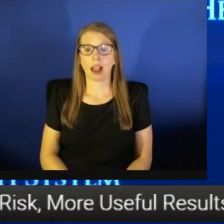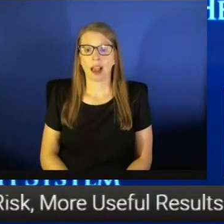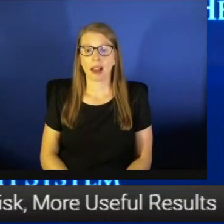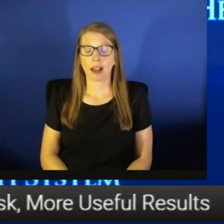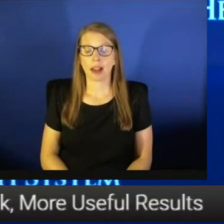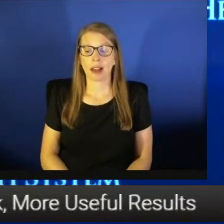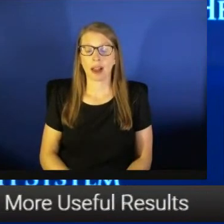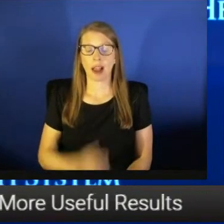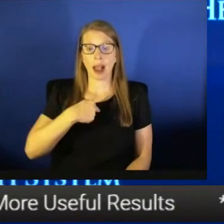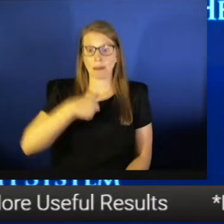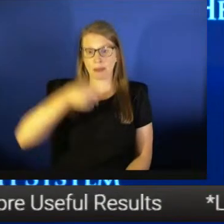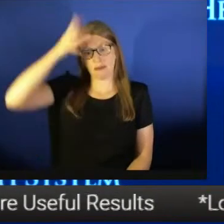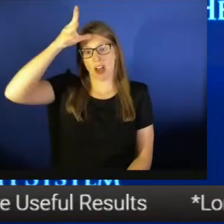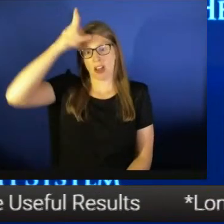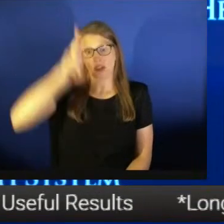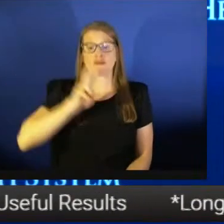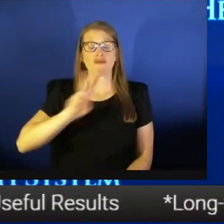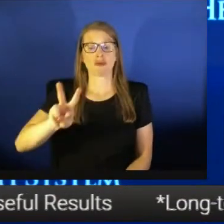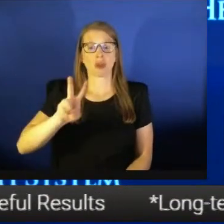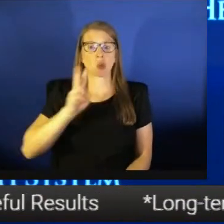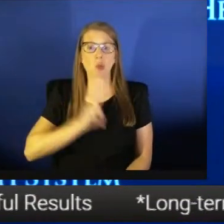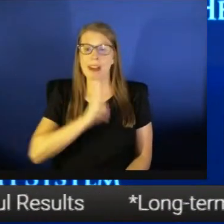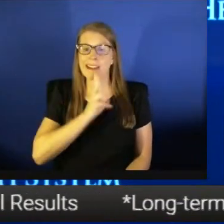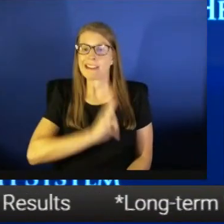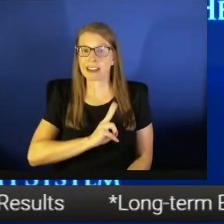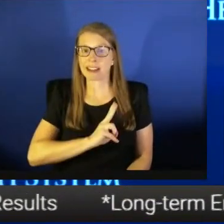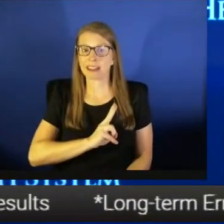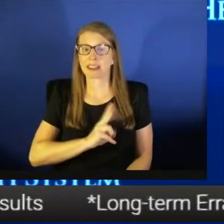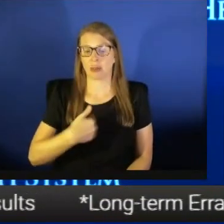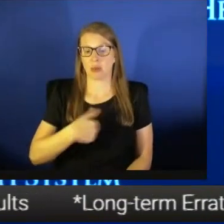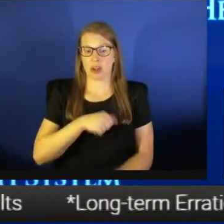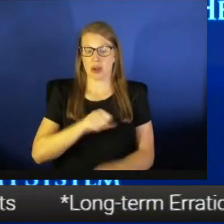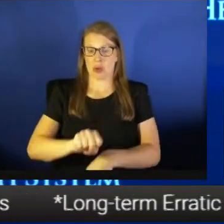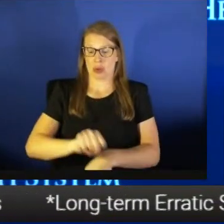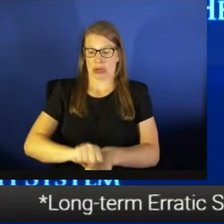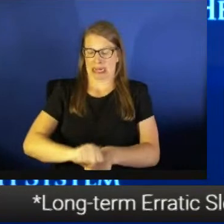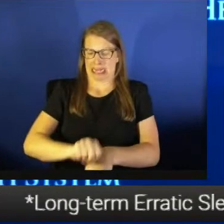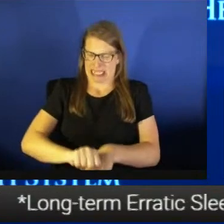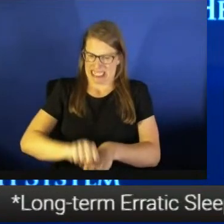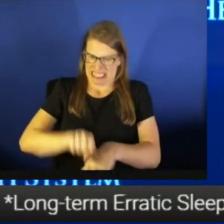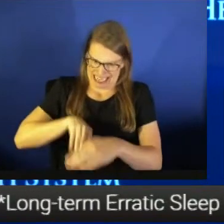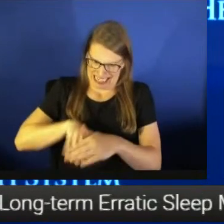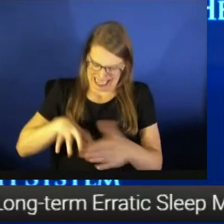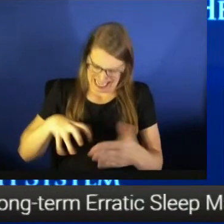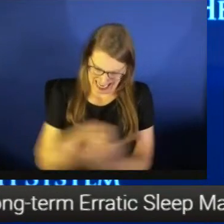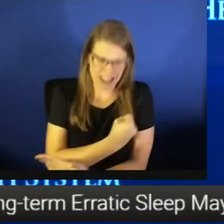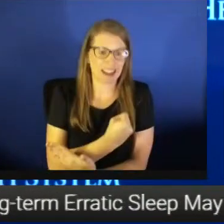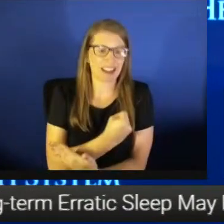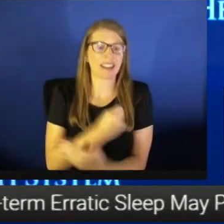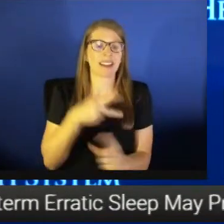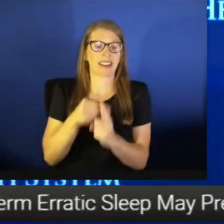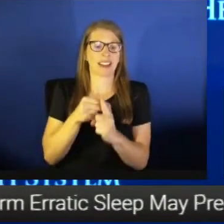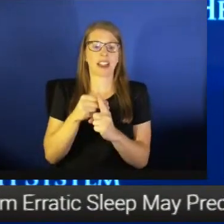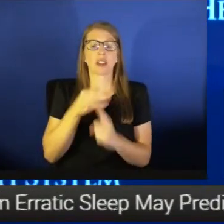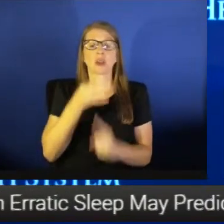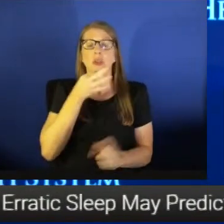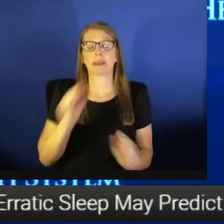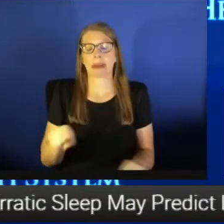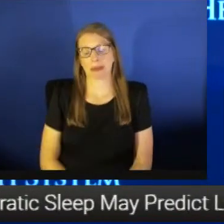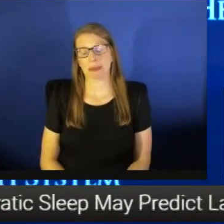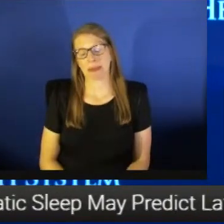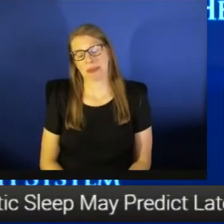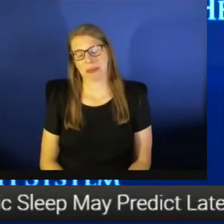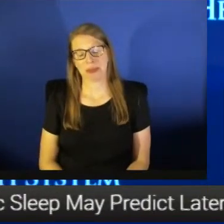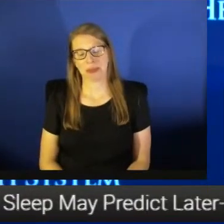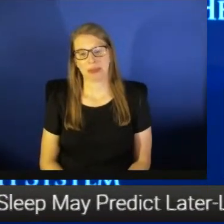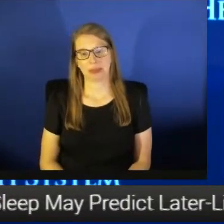of 2-year-old twins, and we're working to get in our children for vaccine as soon as possible. So that's the other question that I get